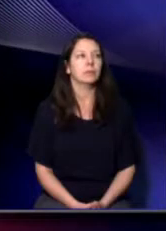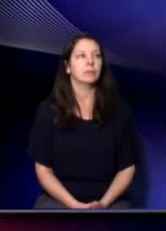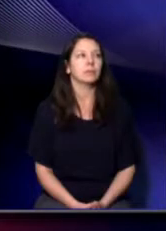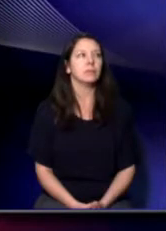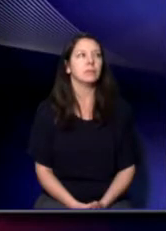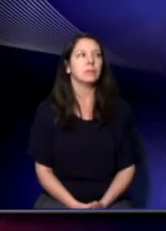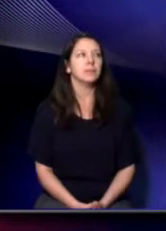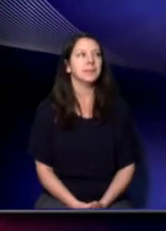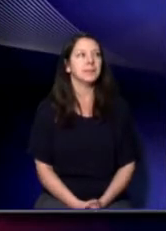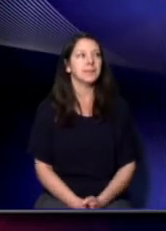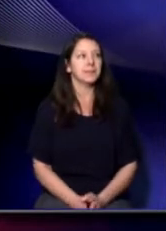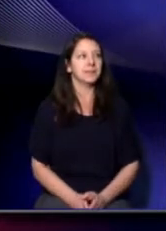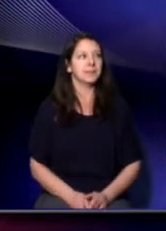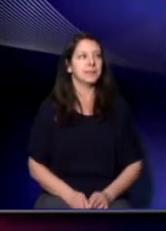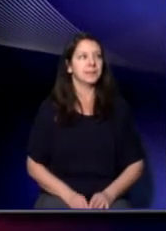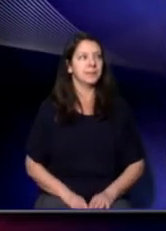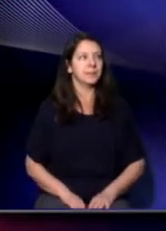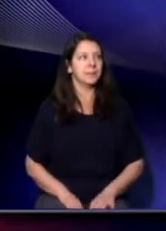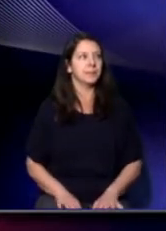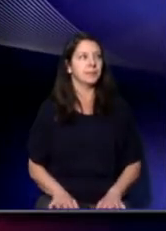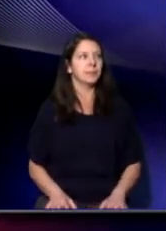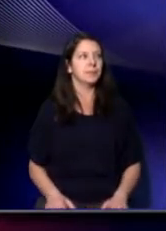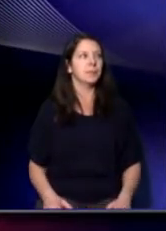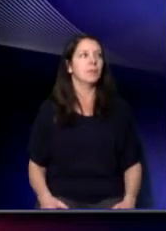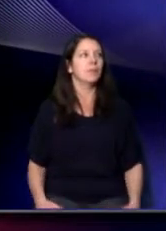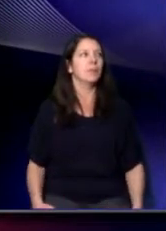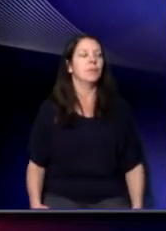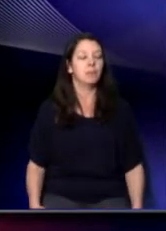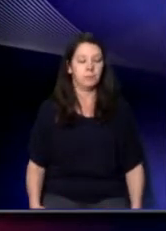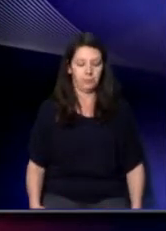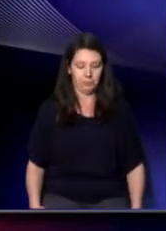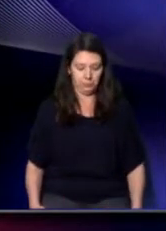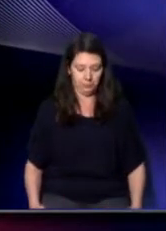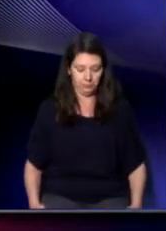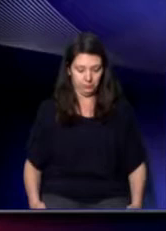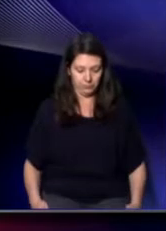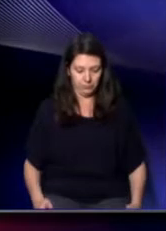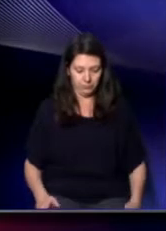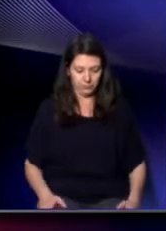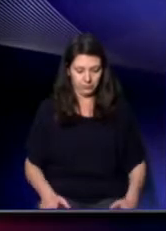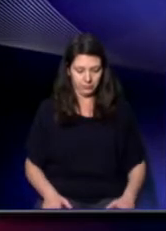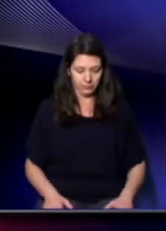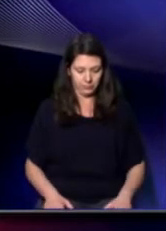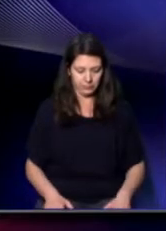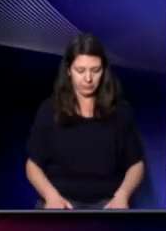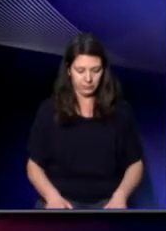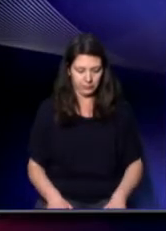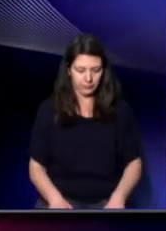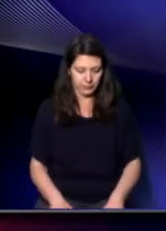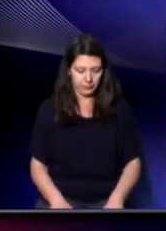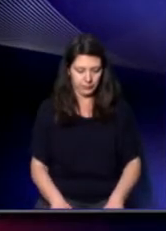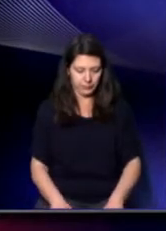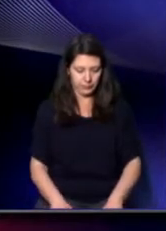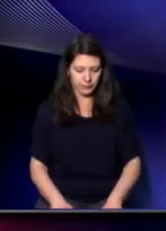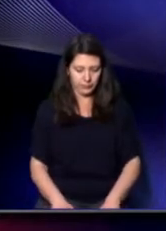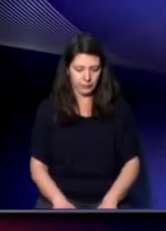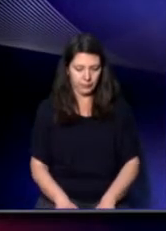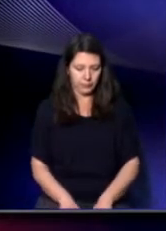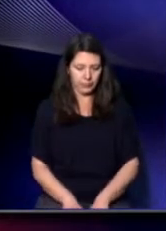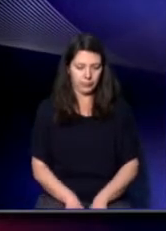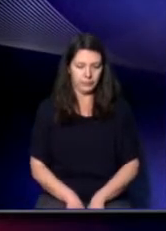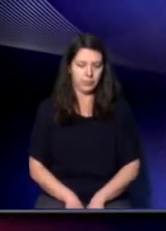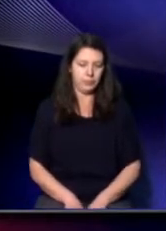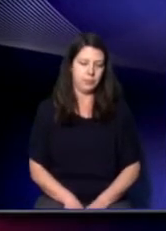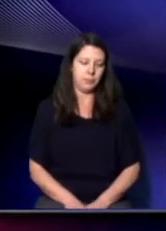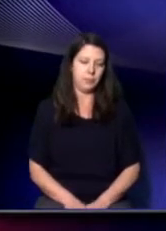archive master plan, as I've mentioned in previous board meetings. The museum is really becoming crowded at this point, so I'm collecting more and more things